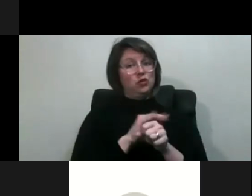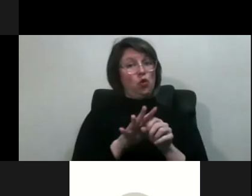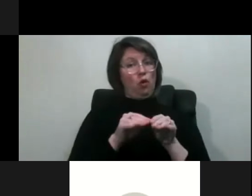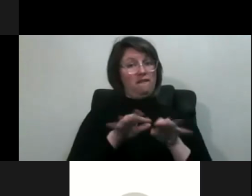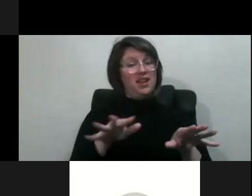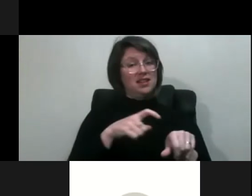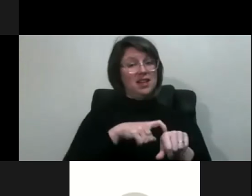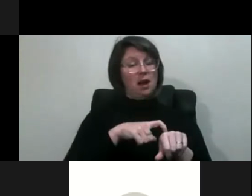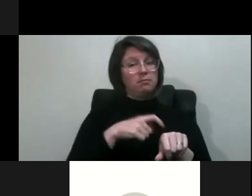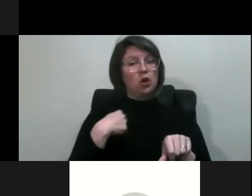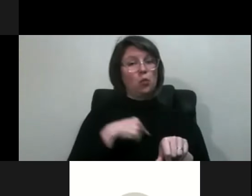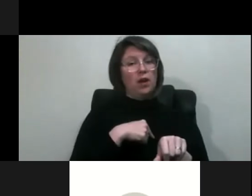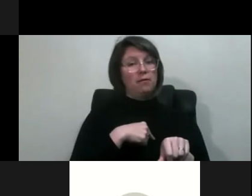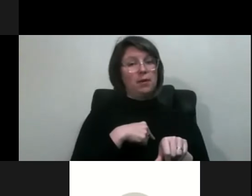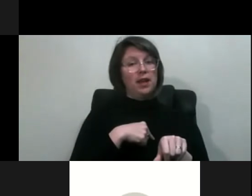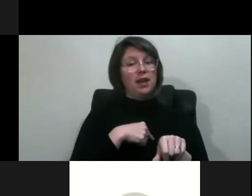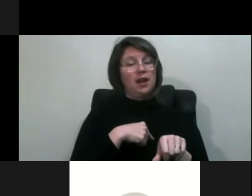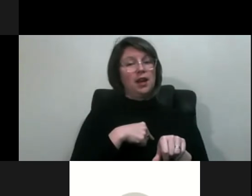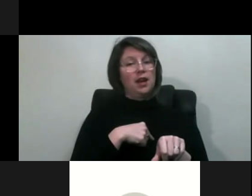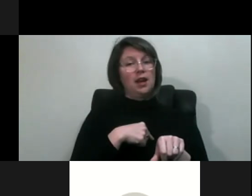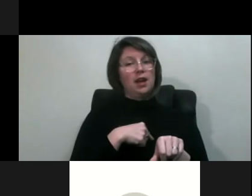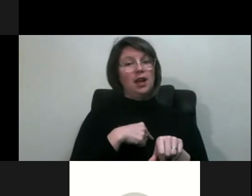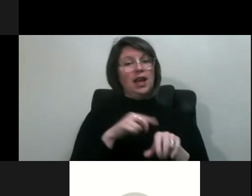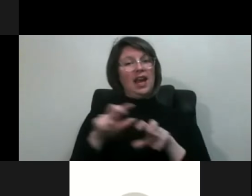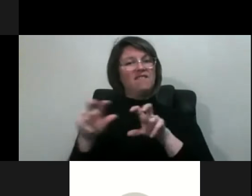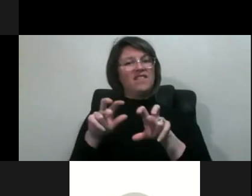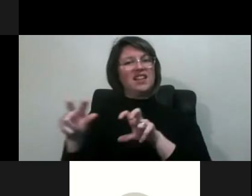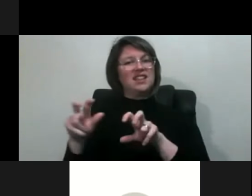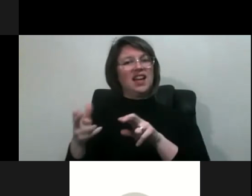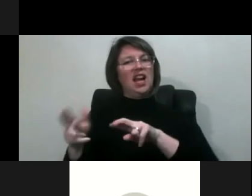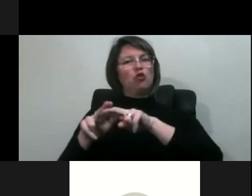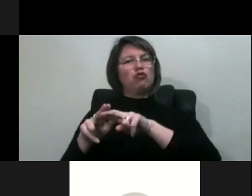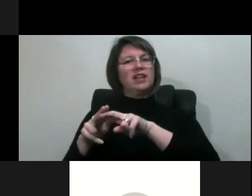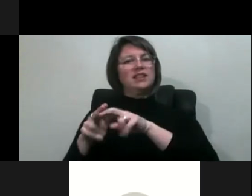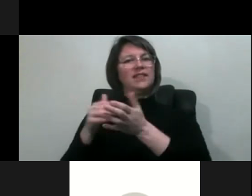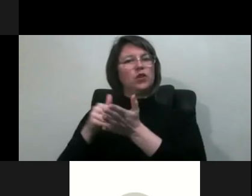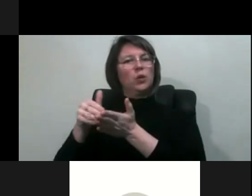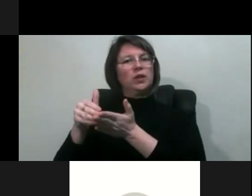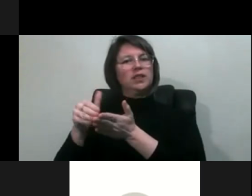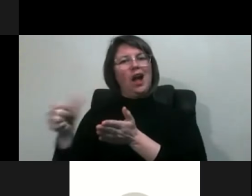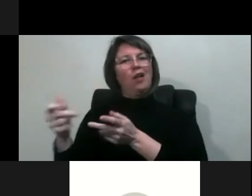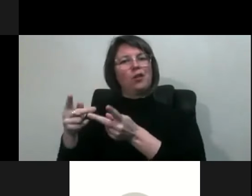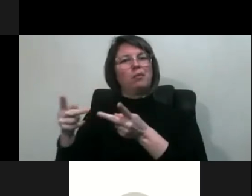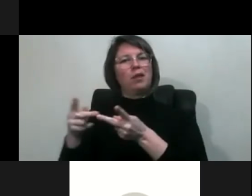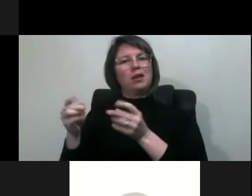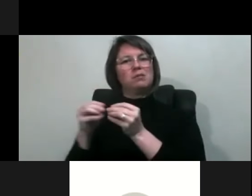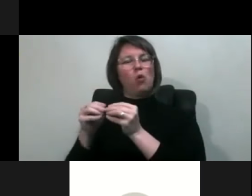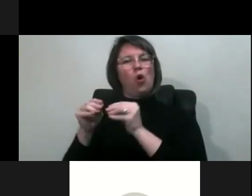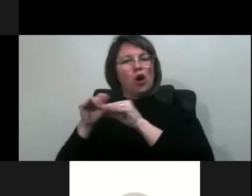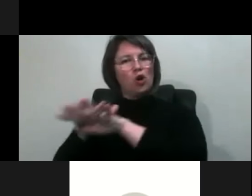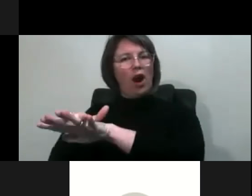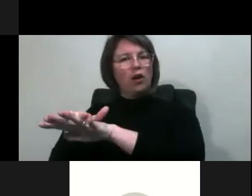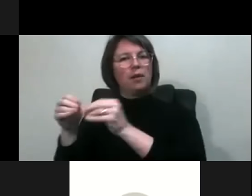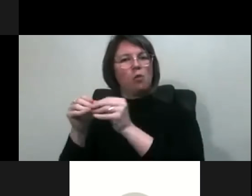been investing some of those into increased frequency on some of those places that we've seen more crowding and the more durable